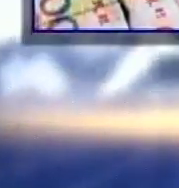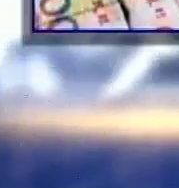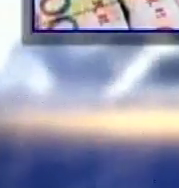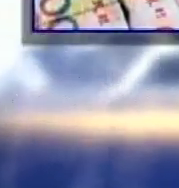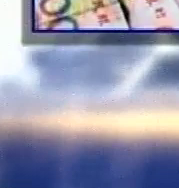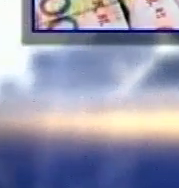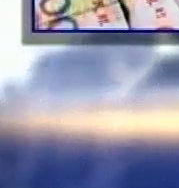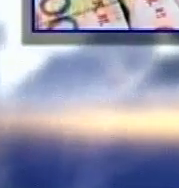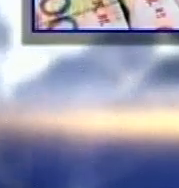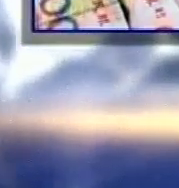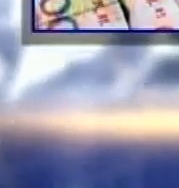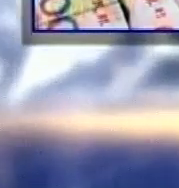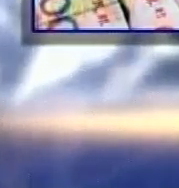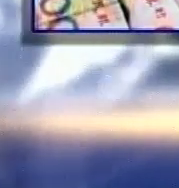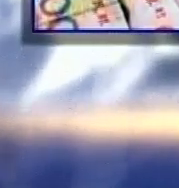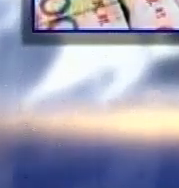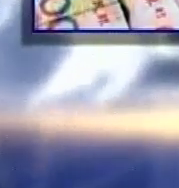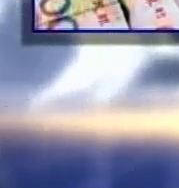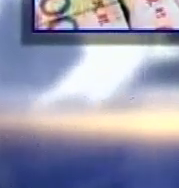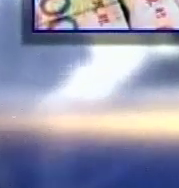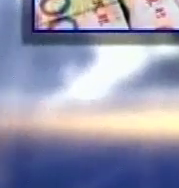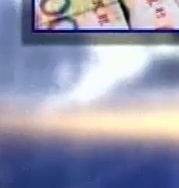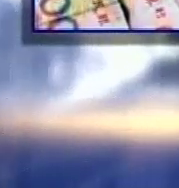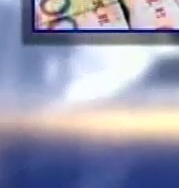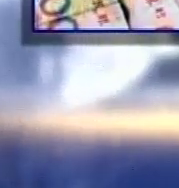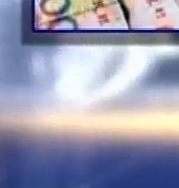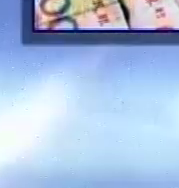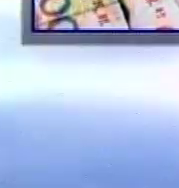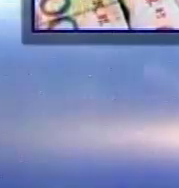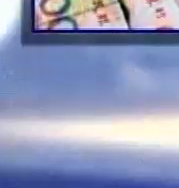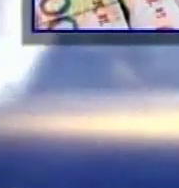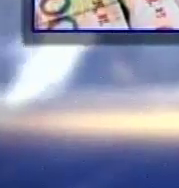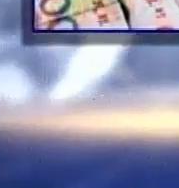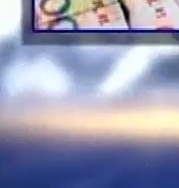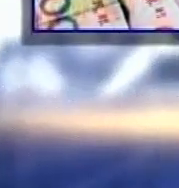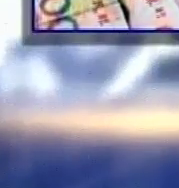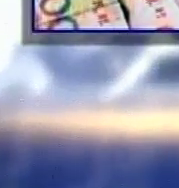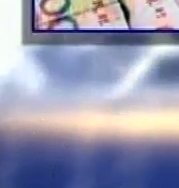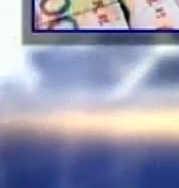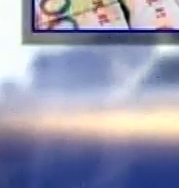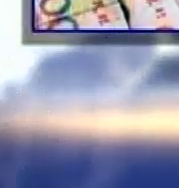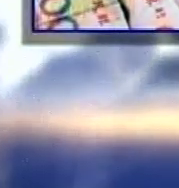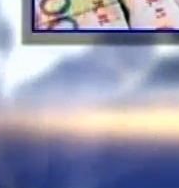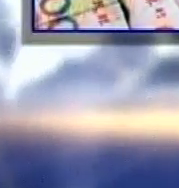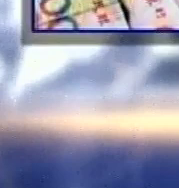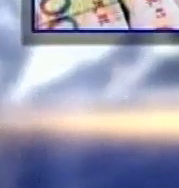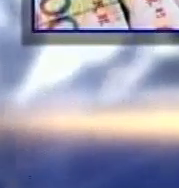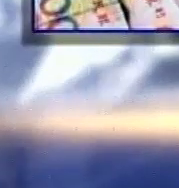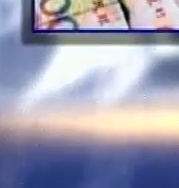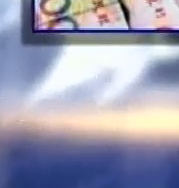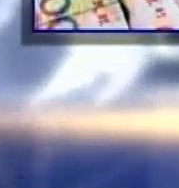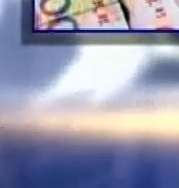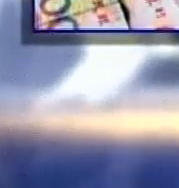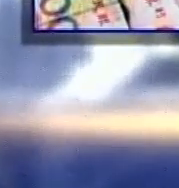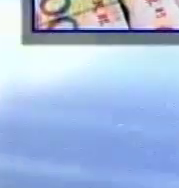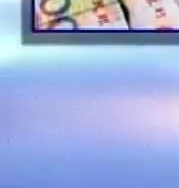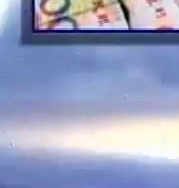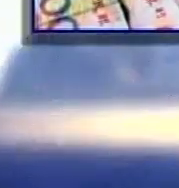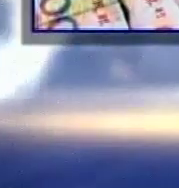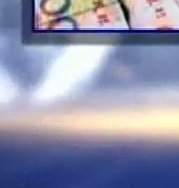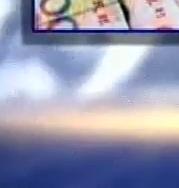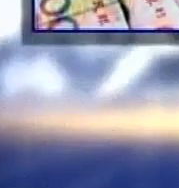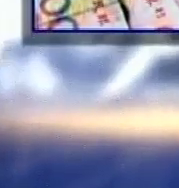trade deficit in at least a decade in February after imports of commodities jumped as companies built up supplies. The deficit